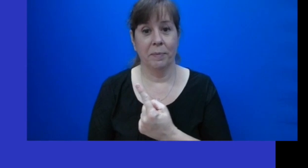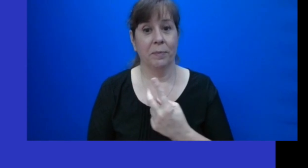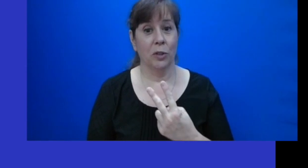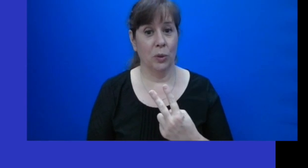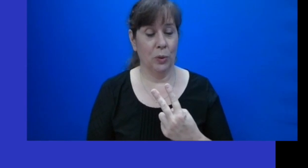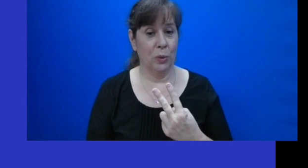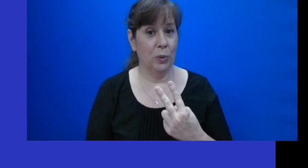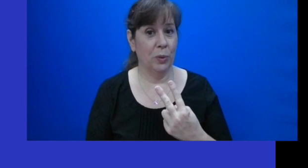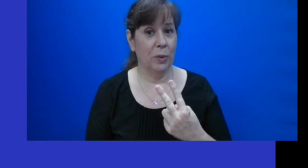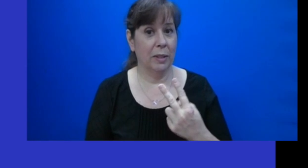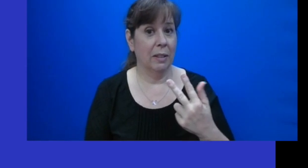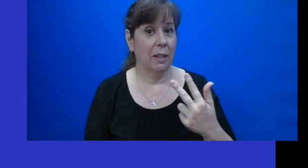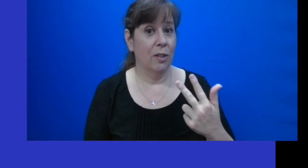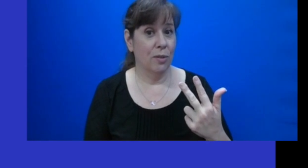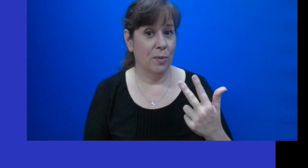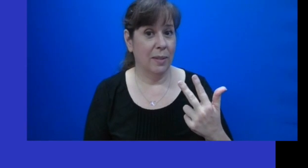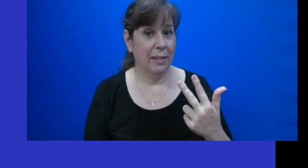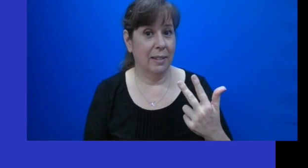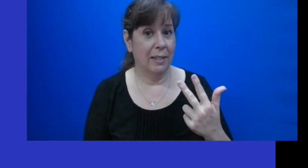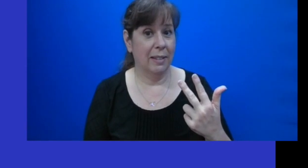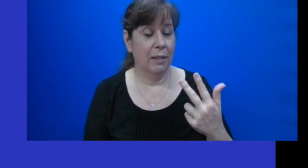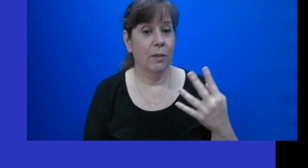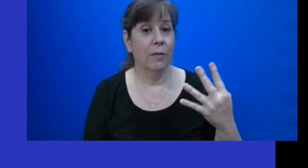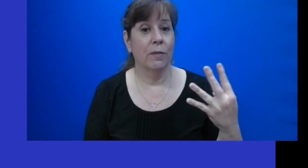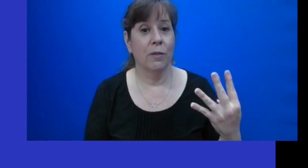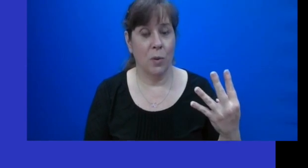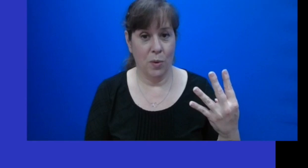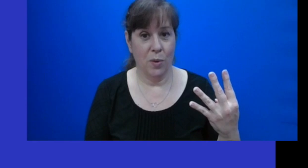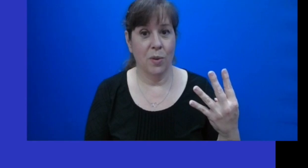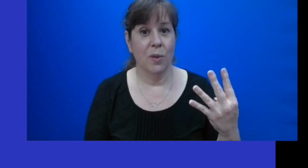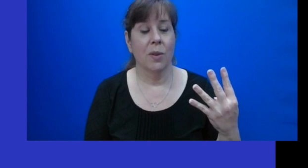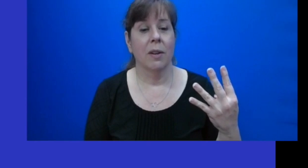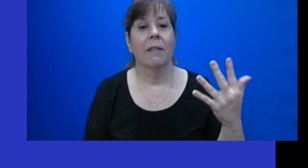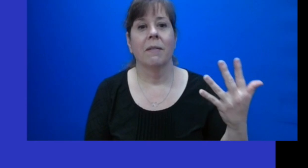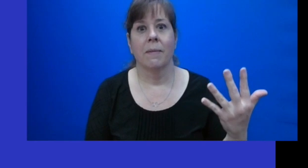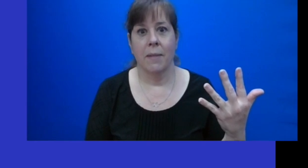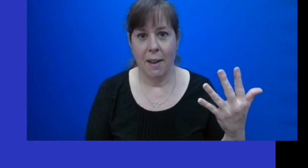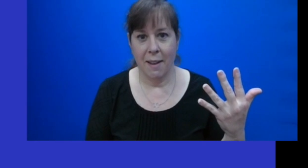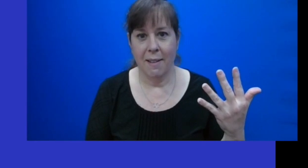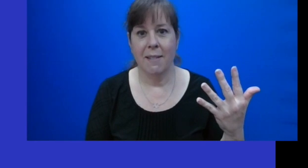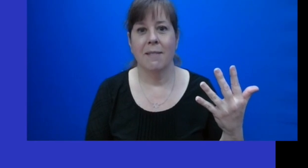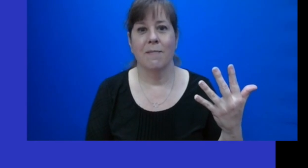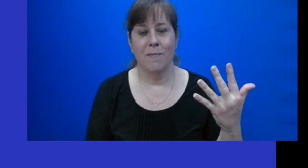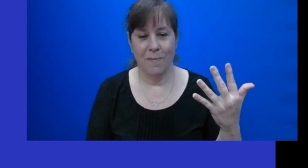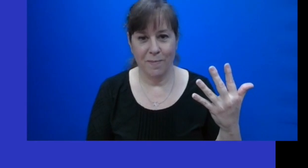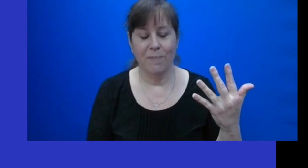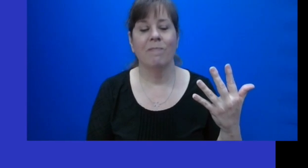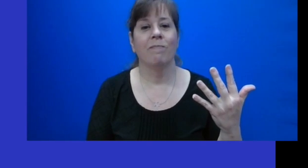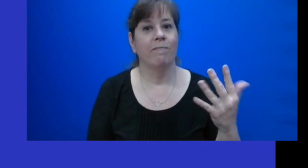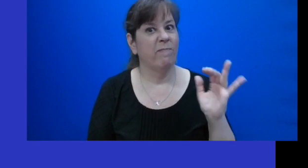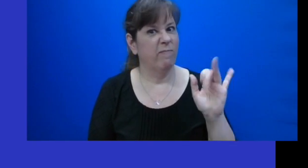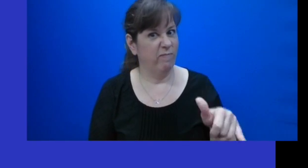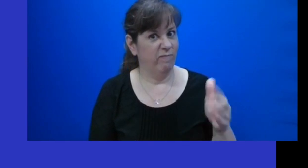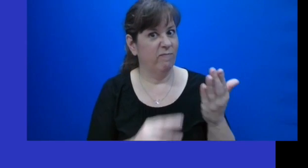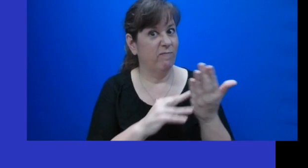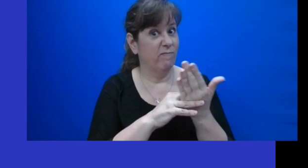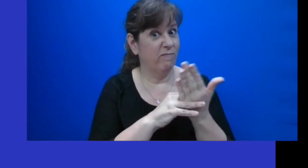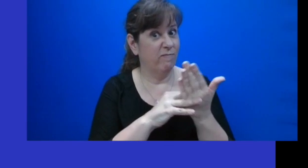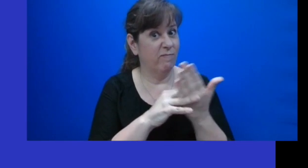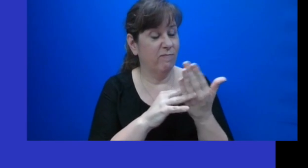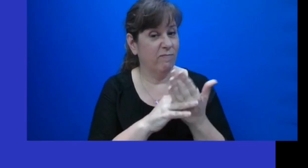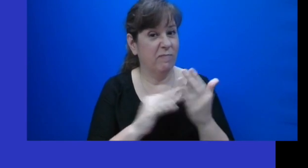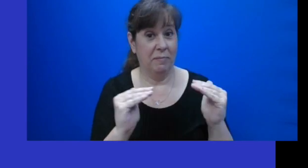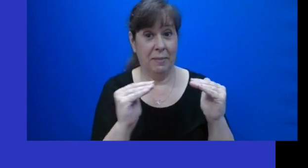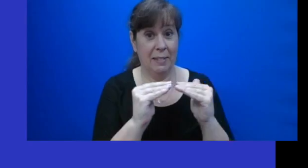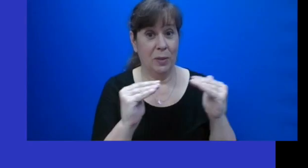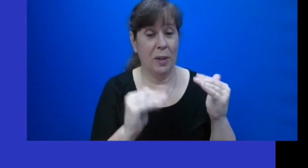2, 3, 4, 5. This shark is 5